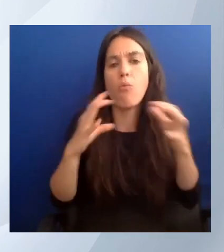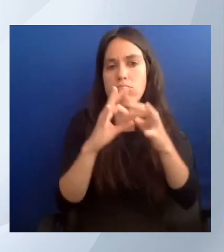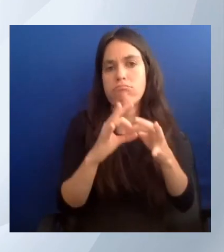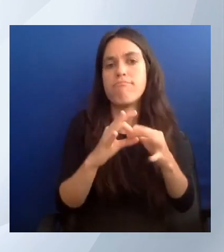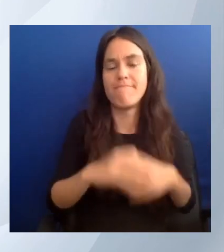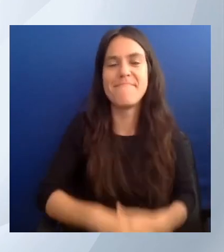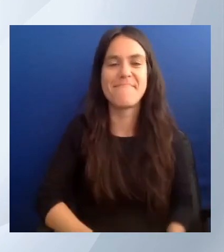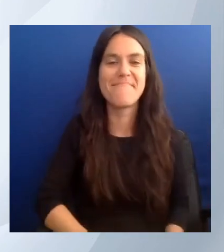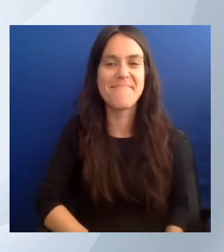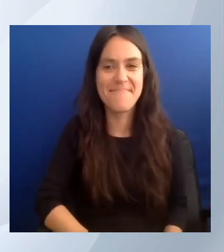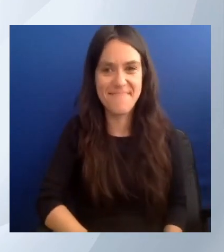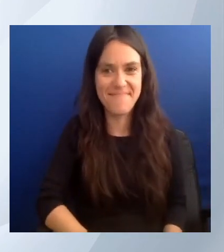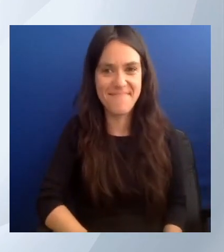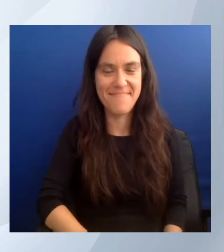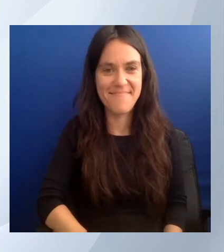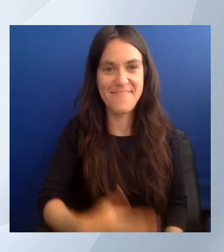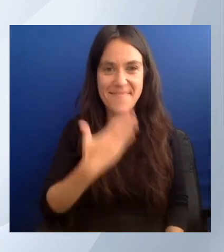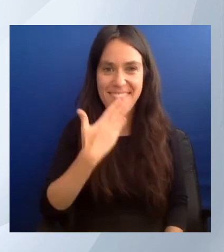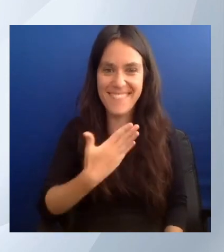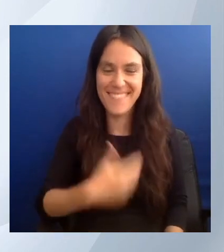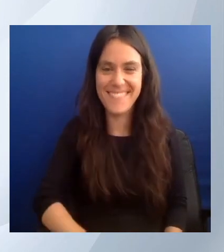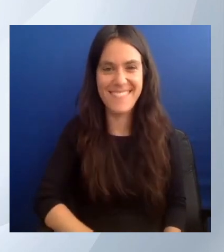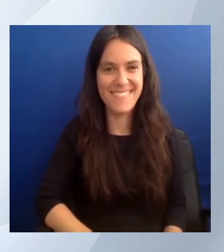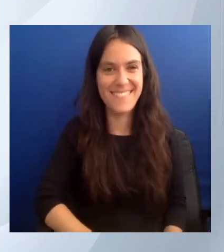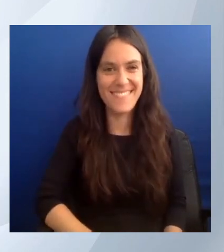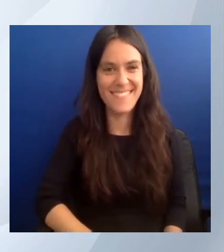there. Thank you very much.